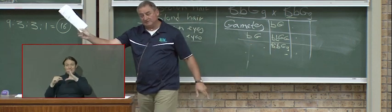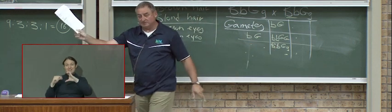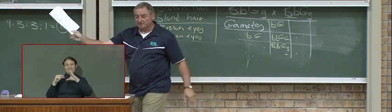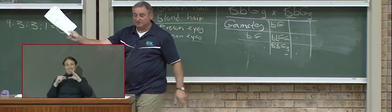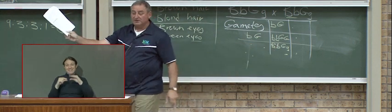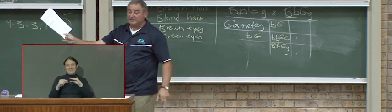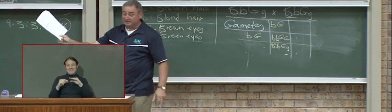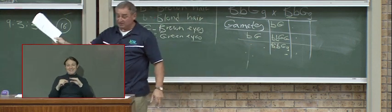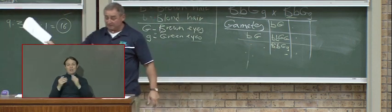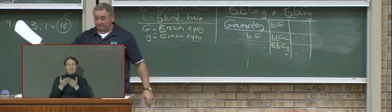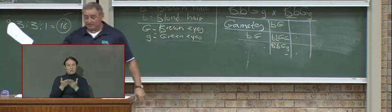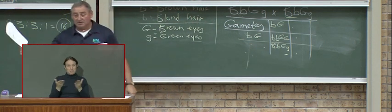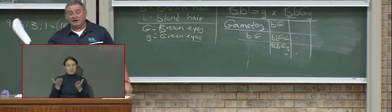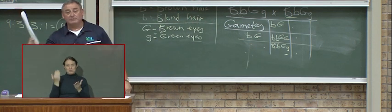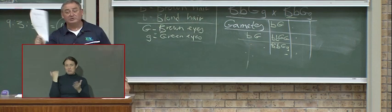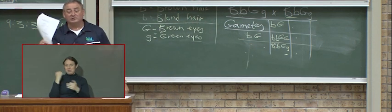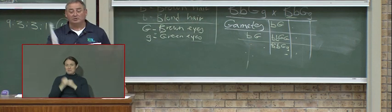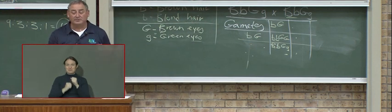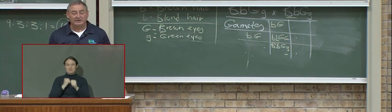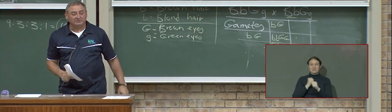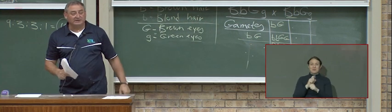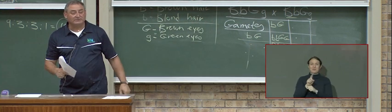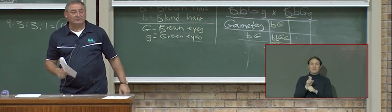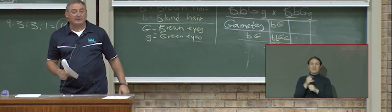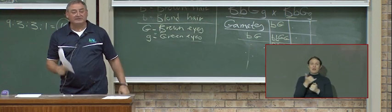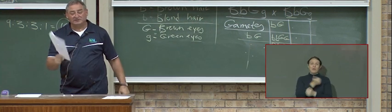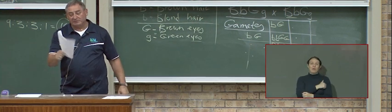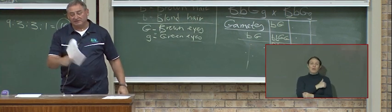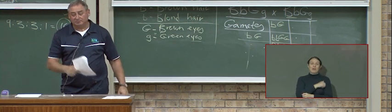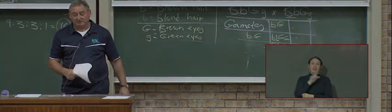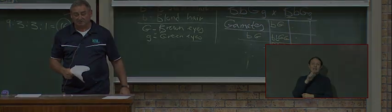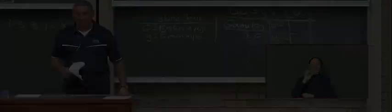was the task given to these learners that year. I'm wishing you all the best for 7th of May. See you next week.